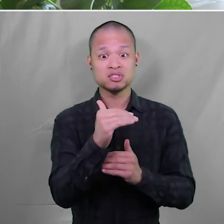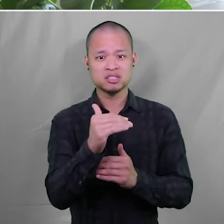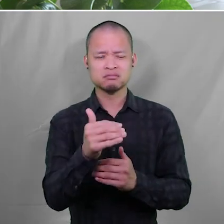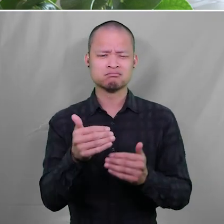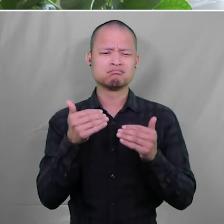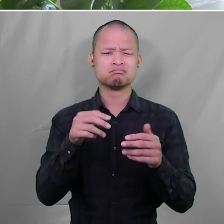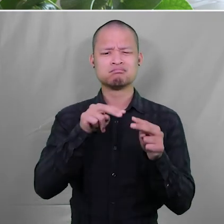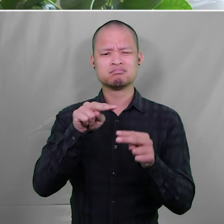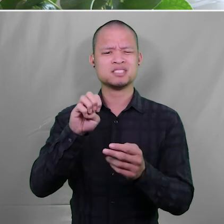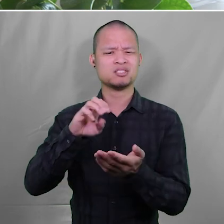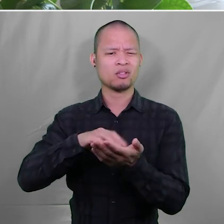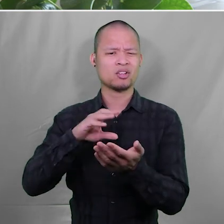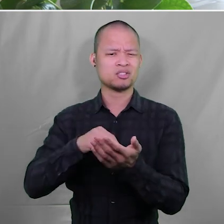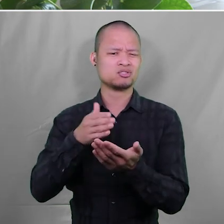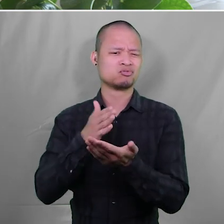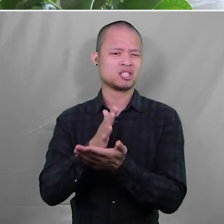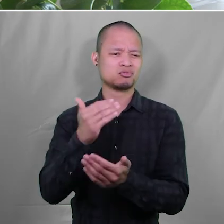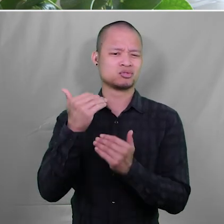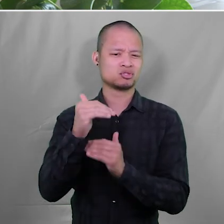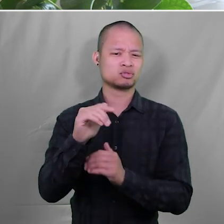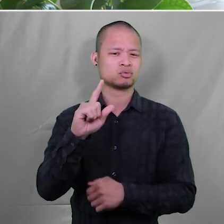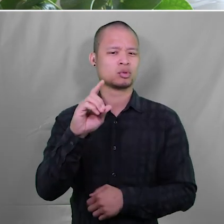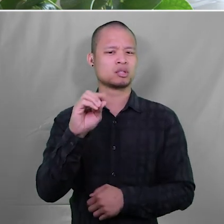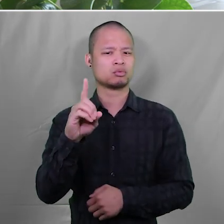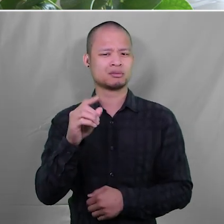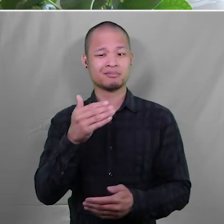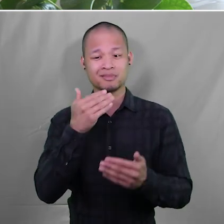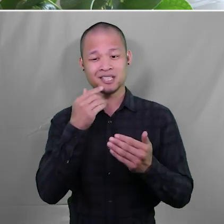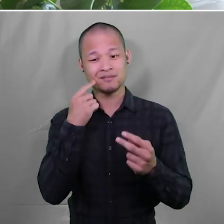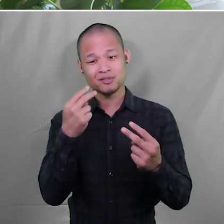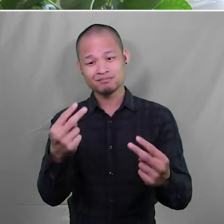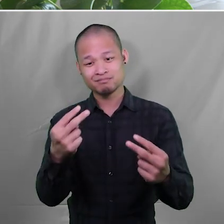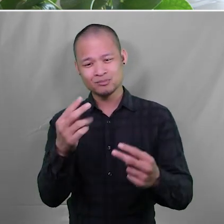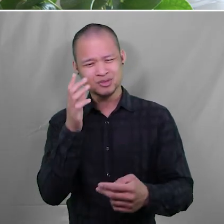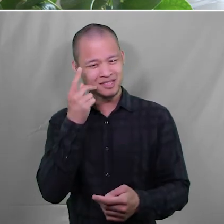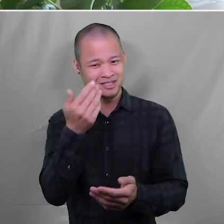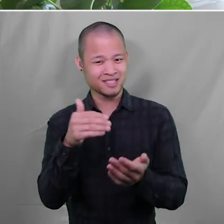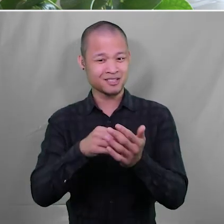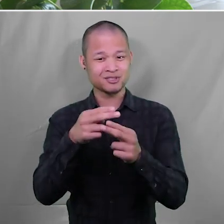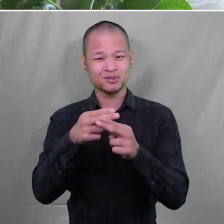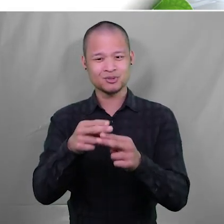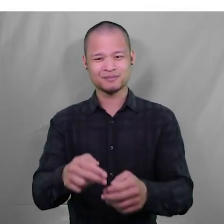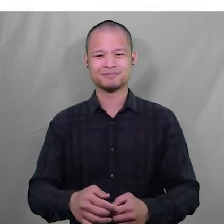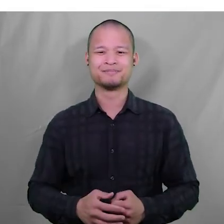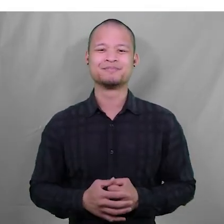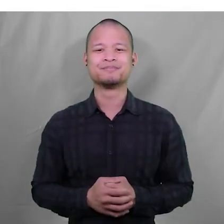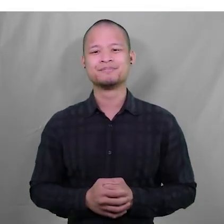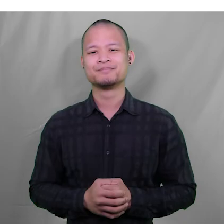into the e-learning on Rights Restrictions 101. So thank you for signing on, and we'll see you soon.